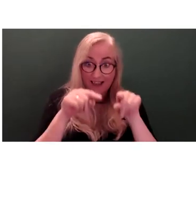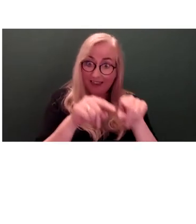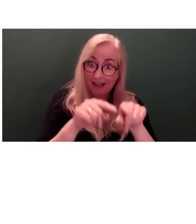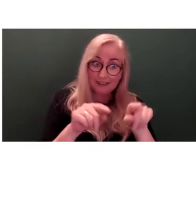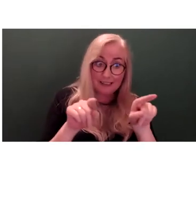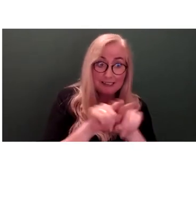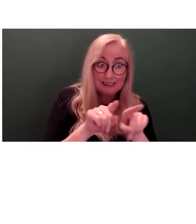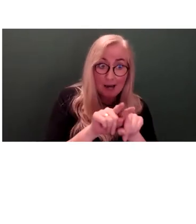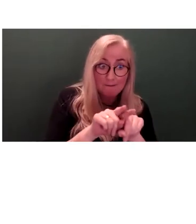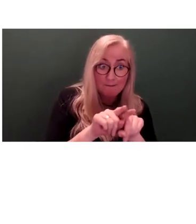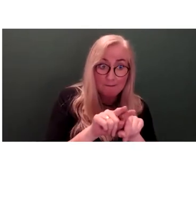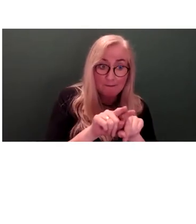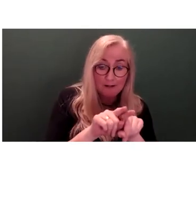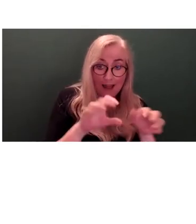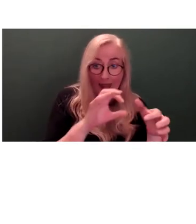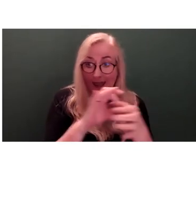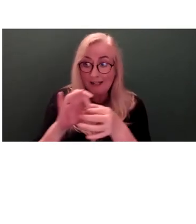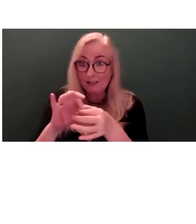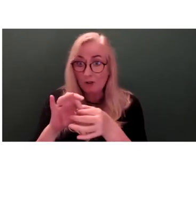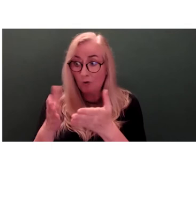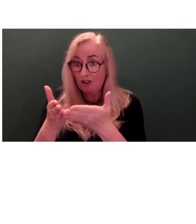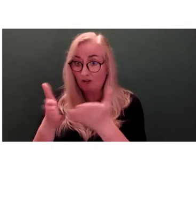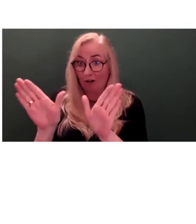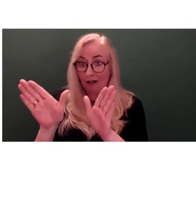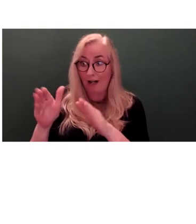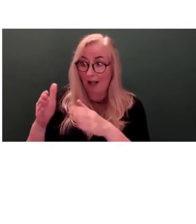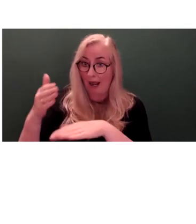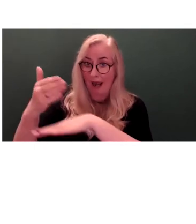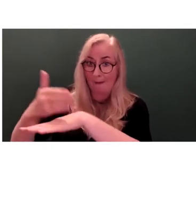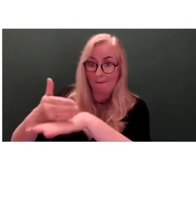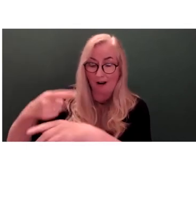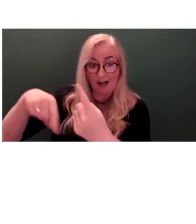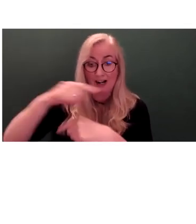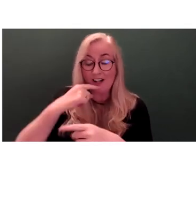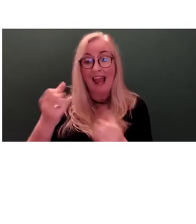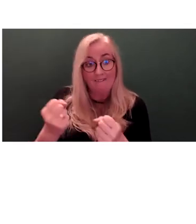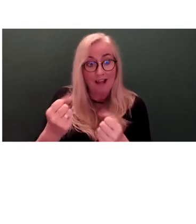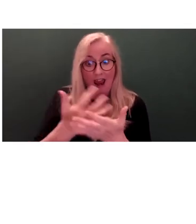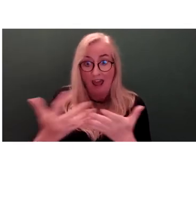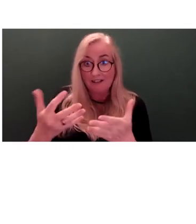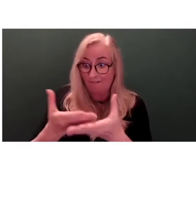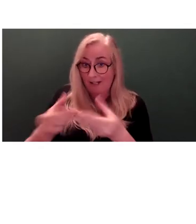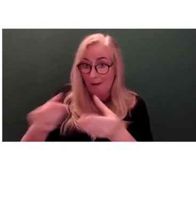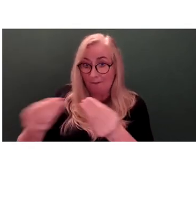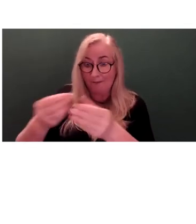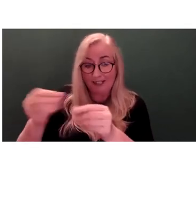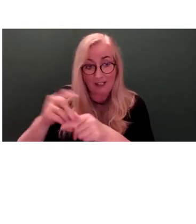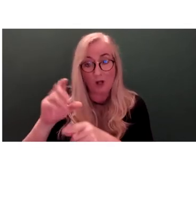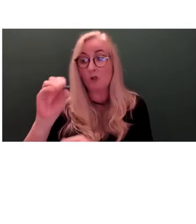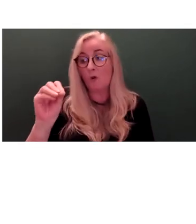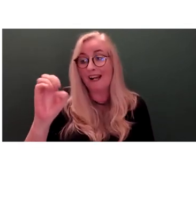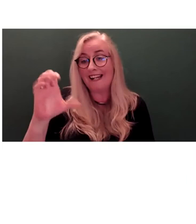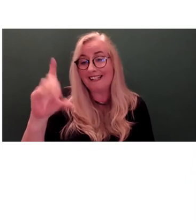as we're experiencing in the labor market, which is that vacancies are really rising very significantly. I know the OECD graph earlier